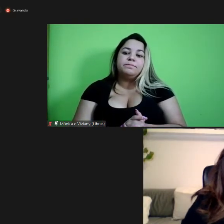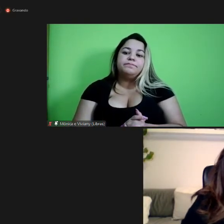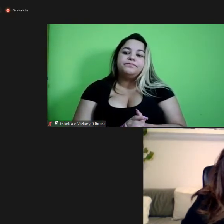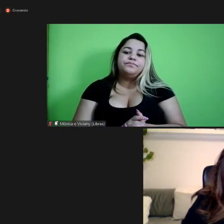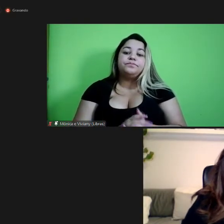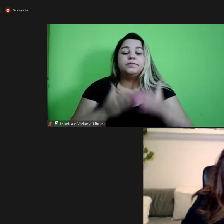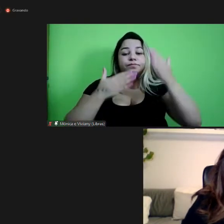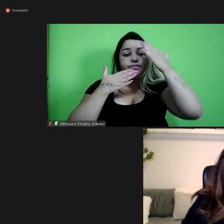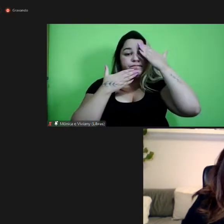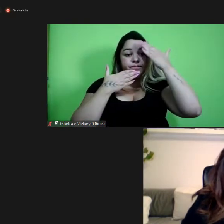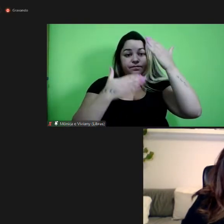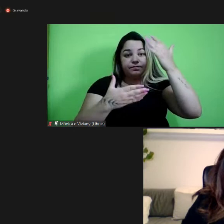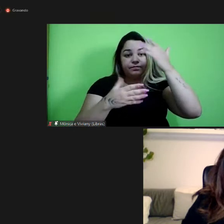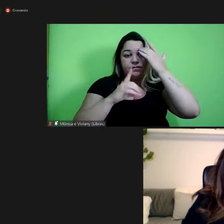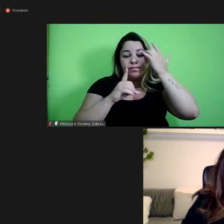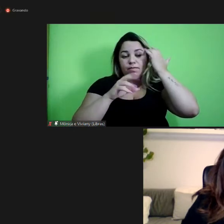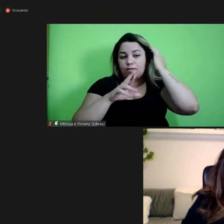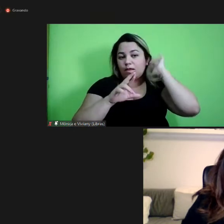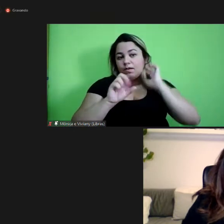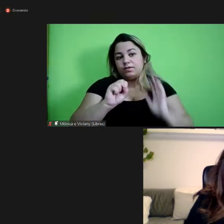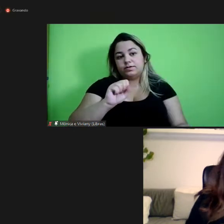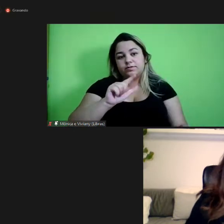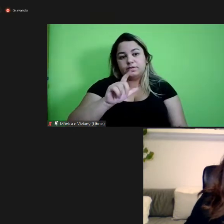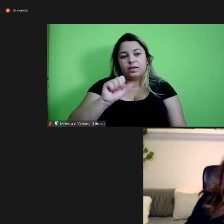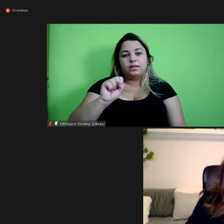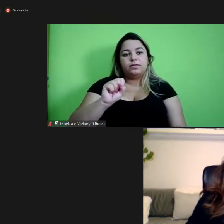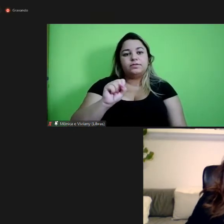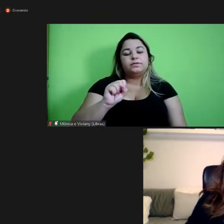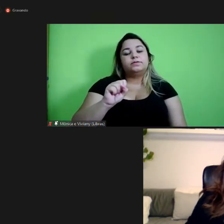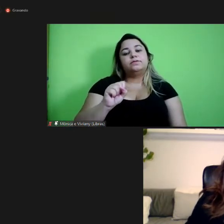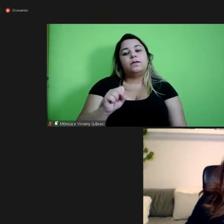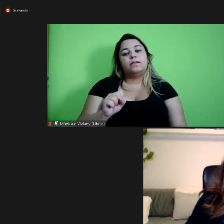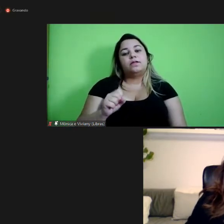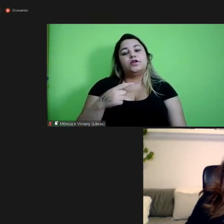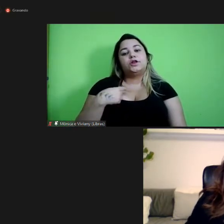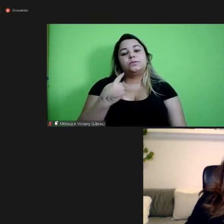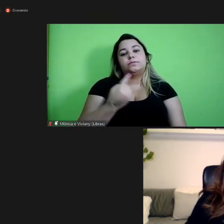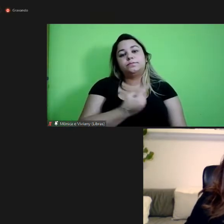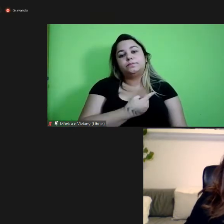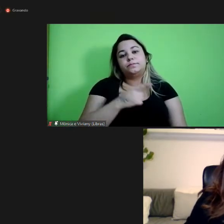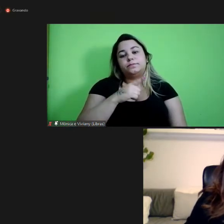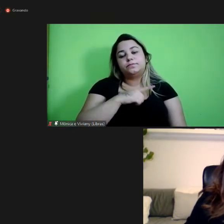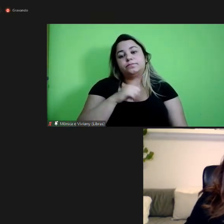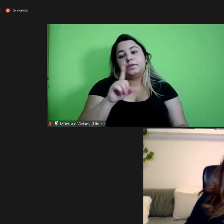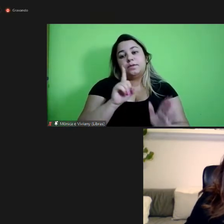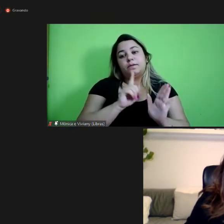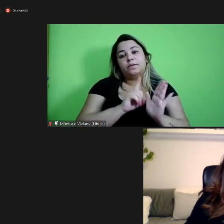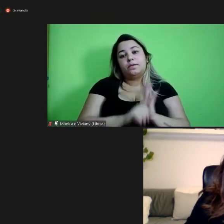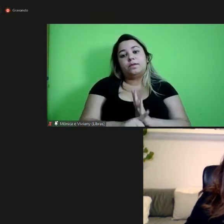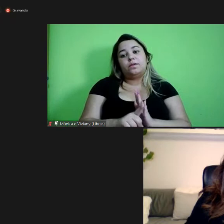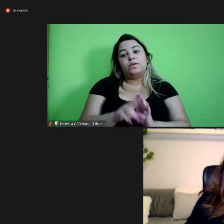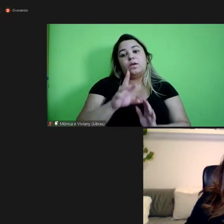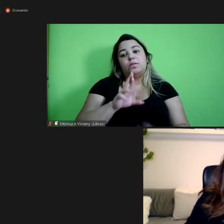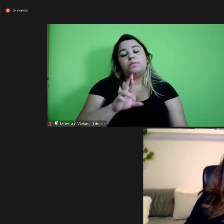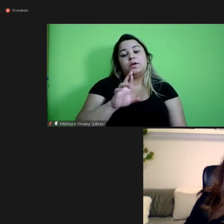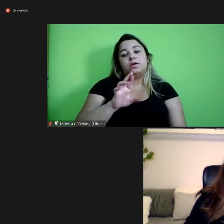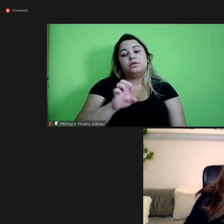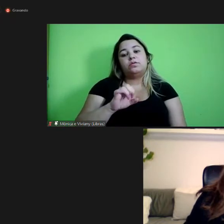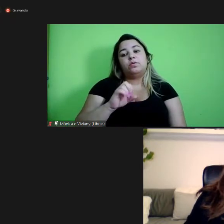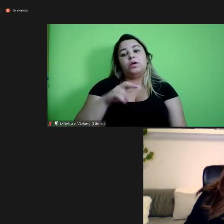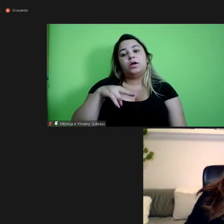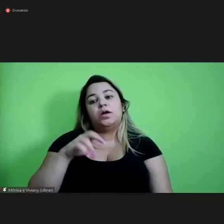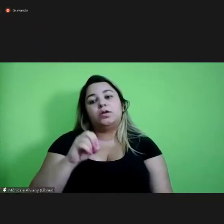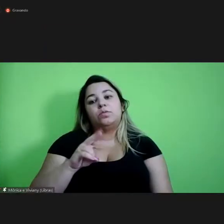Muito obrigada, doutora Salas. Thank you very much, Dr. Salas. We have another question for the